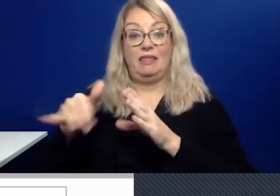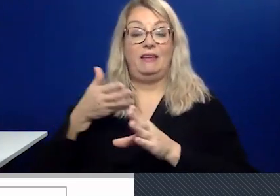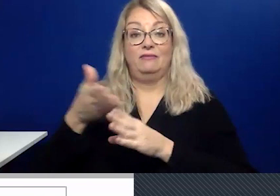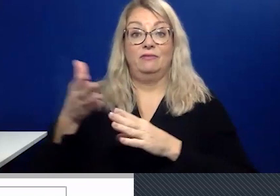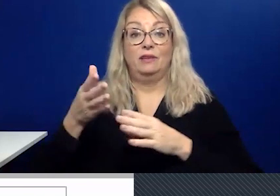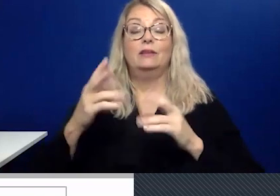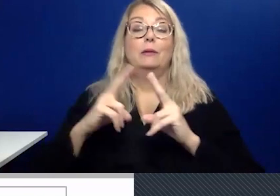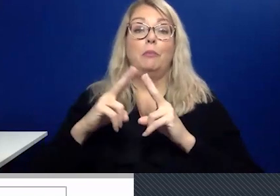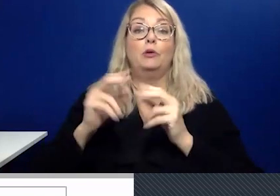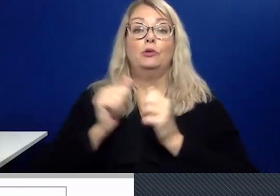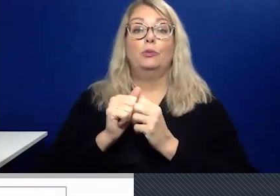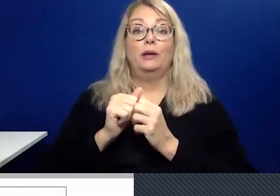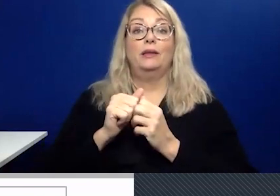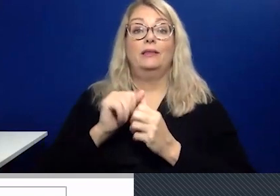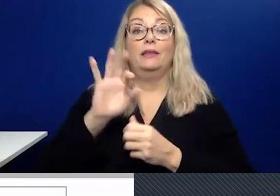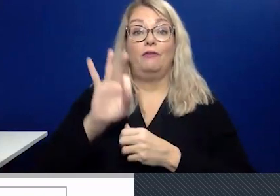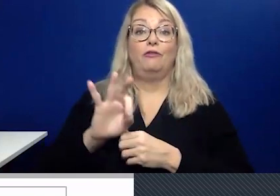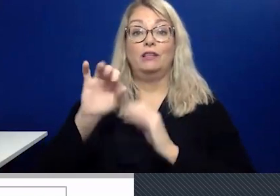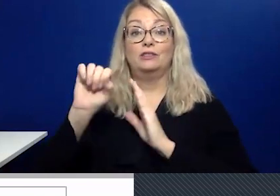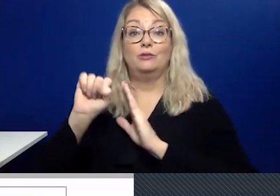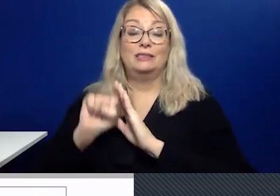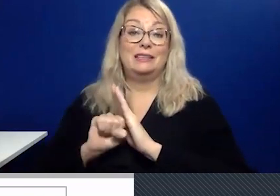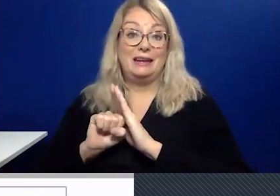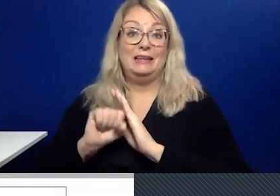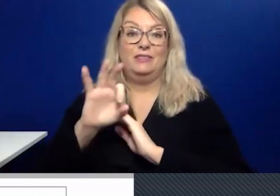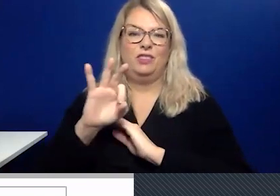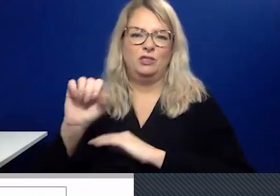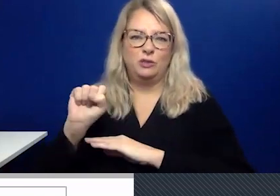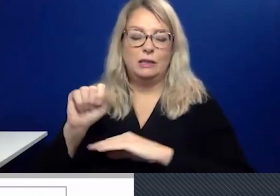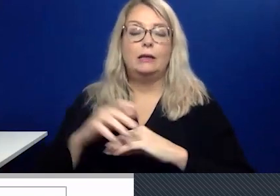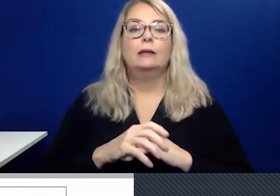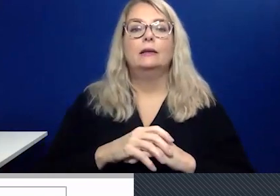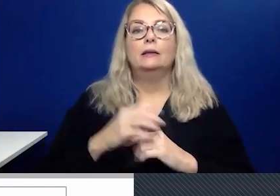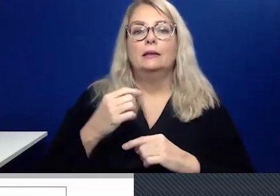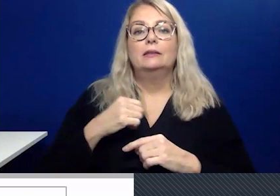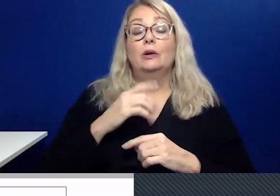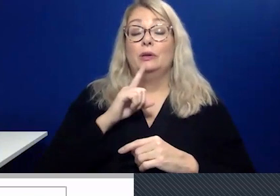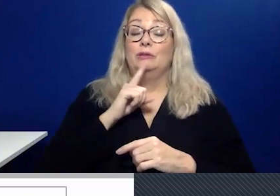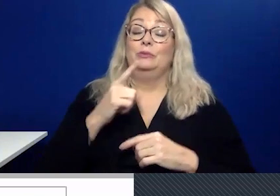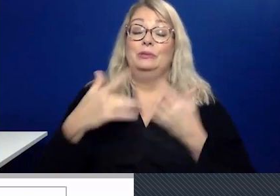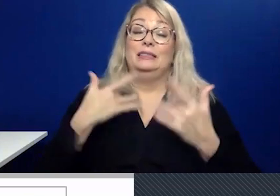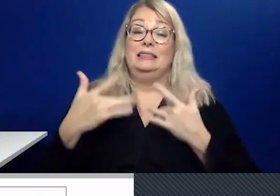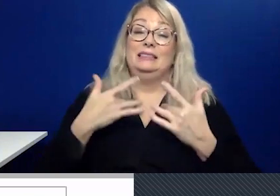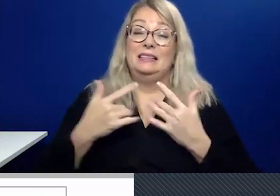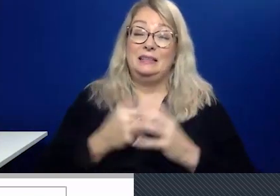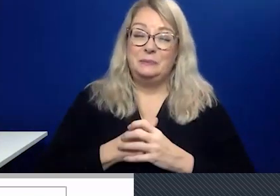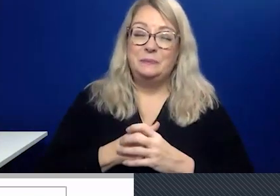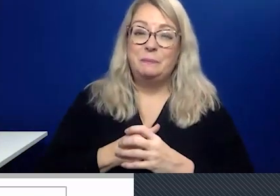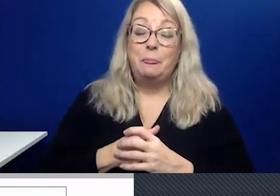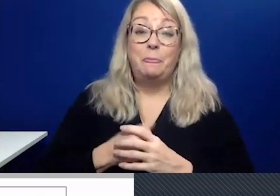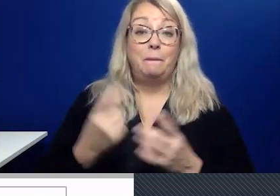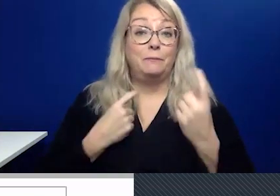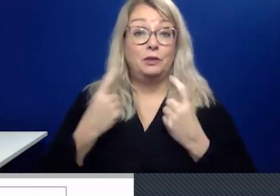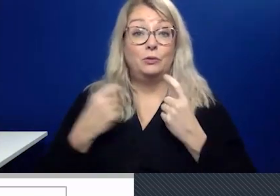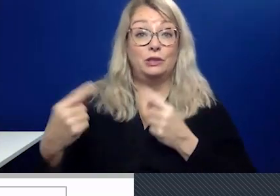So these are some of the things that we're doing, how we're working together, right? Which is really, really exciting. So any questions